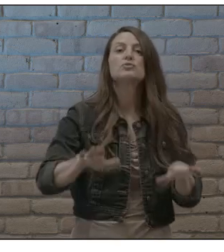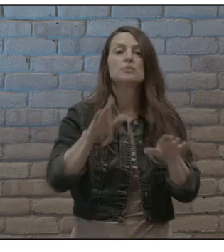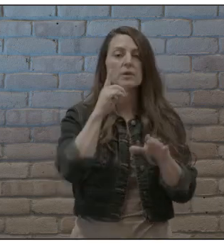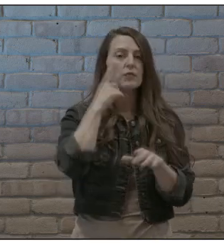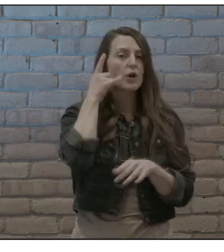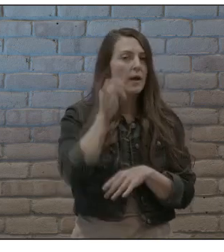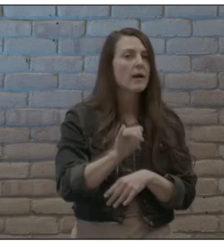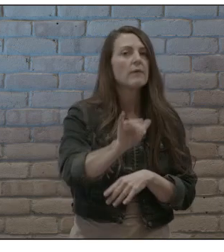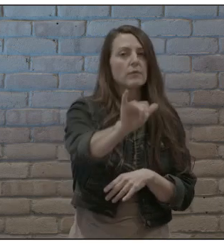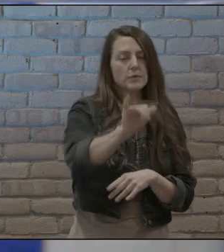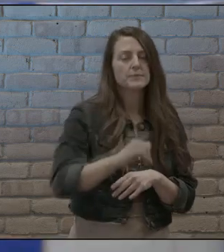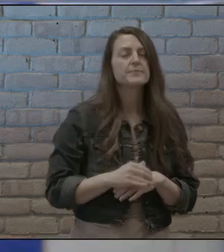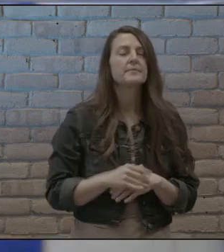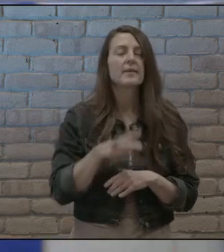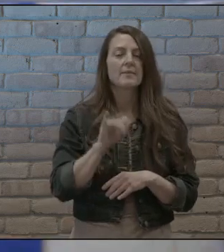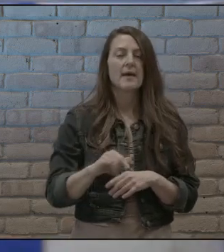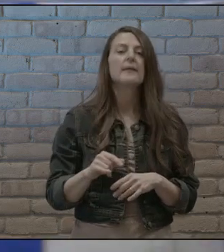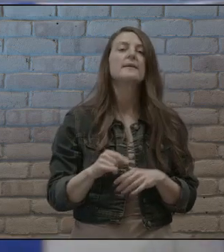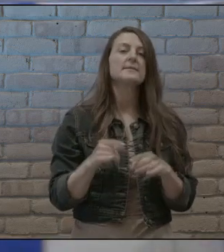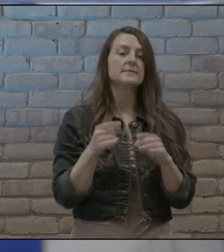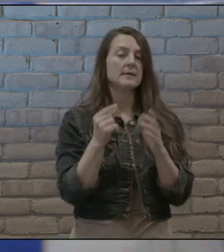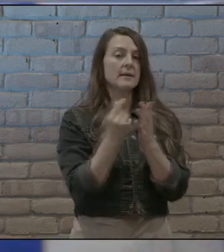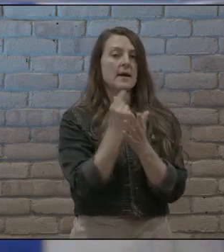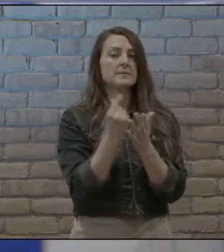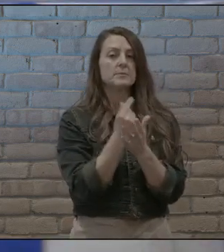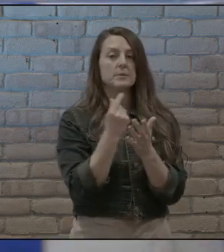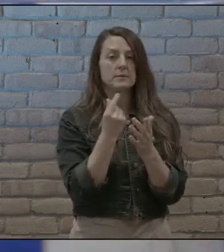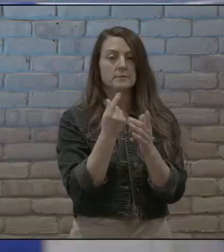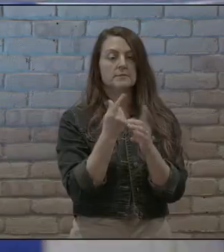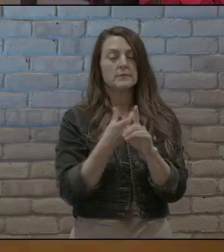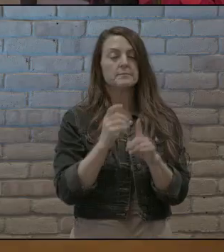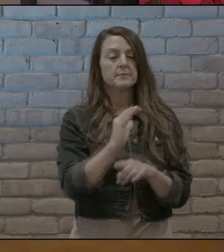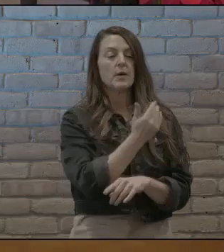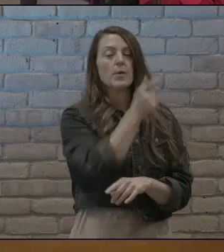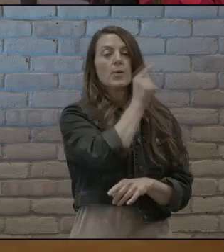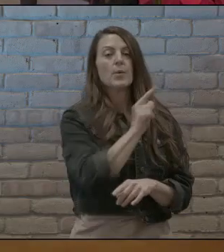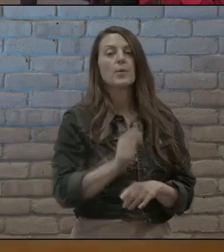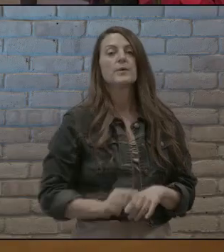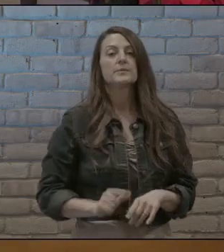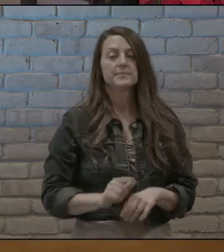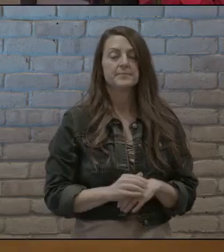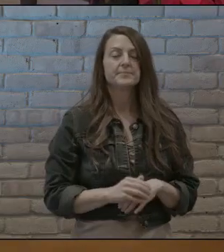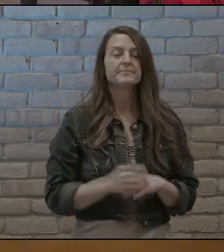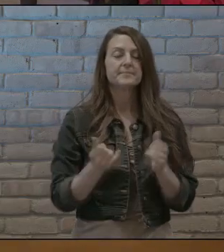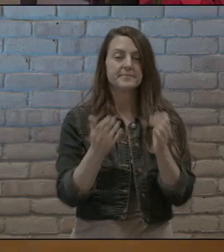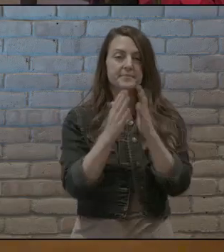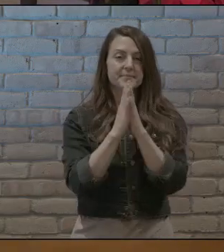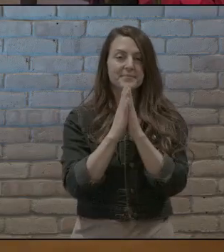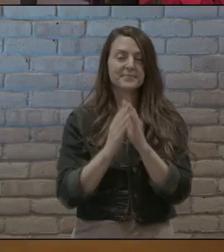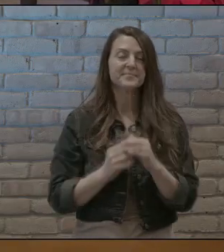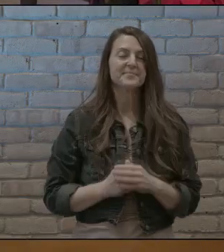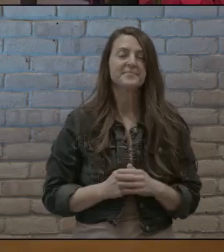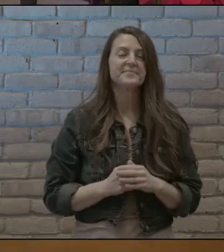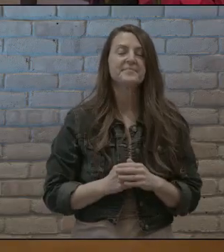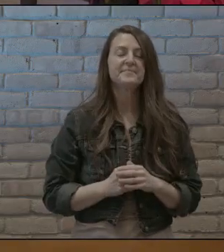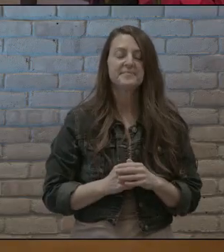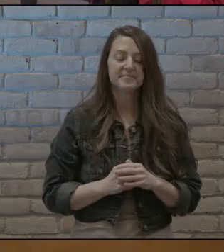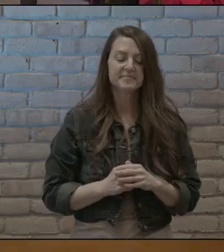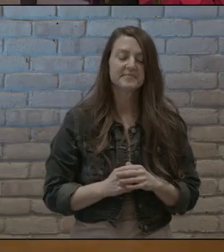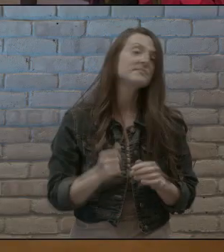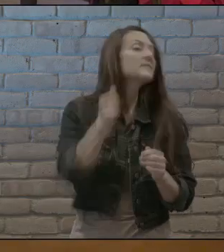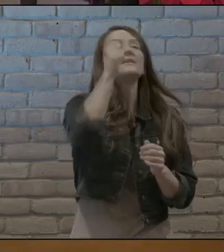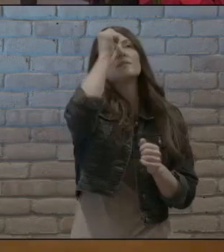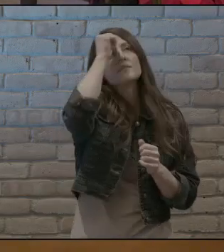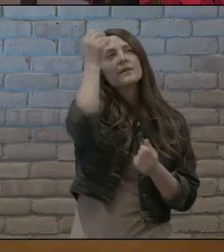forever." This is the gospel of our Lord. Let's pray.